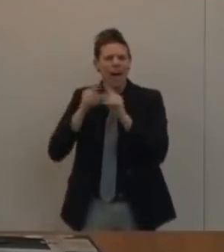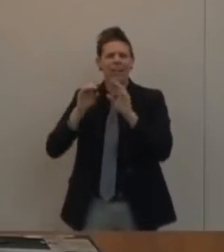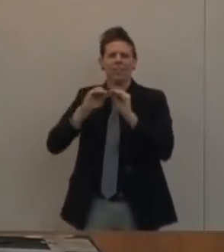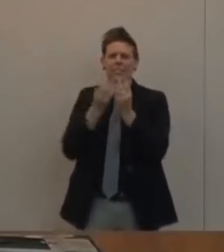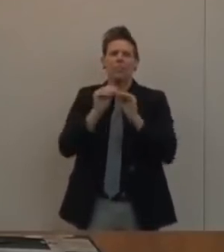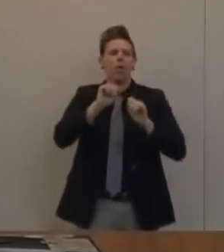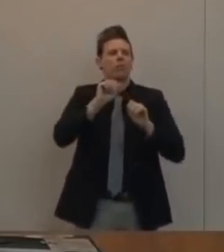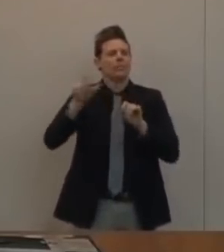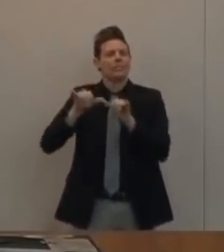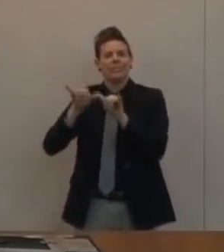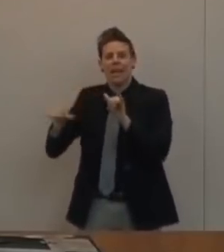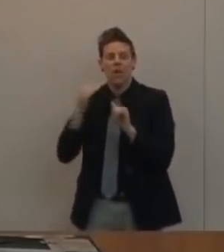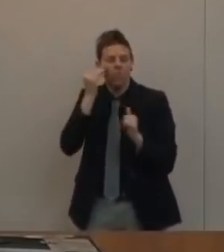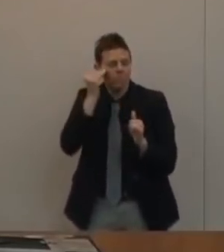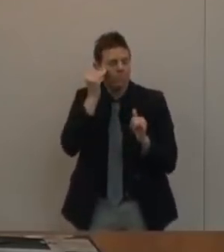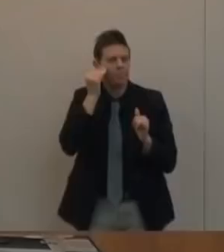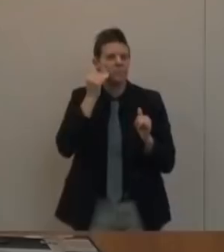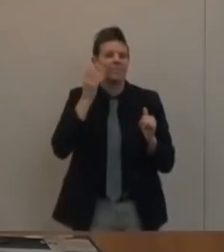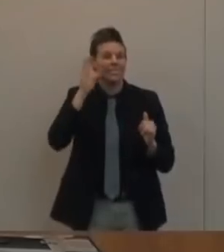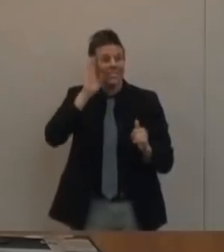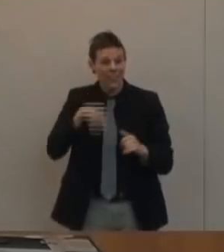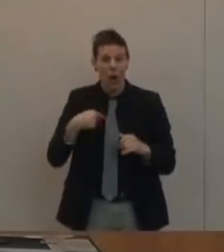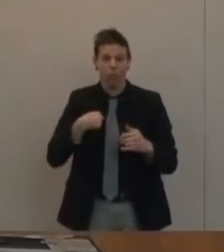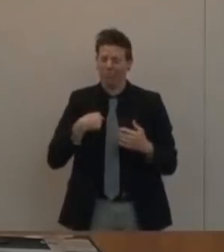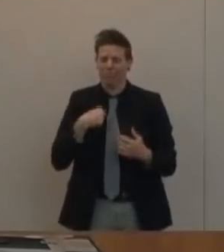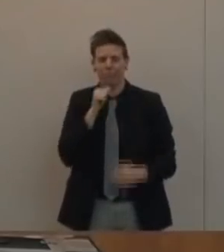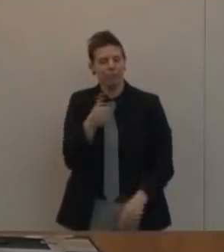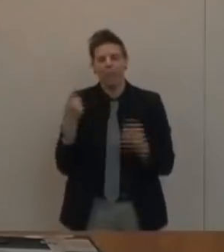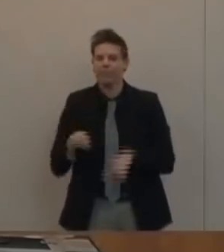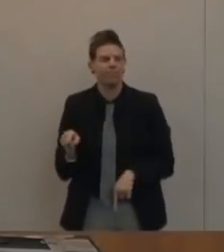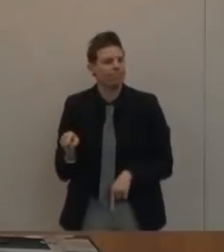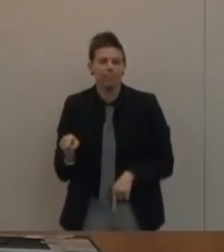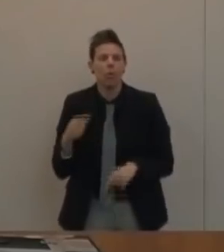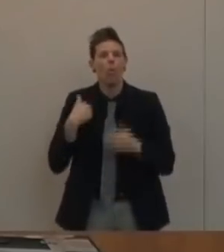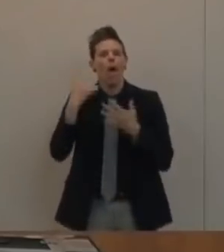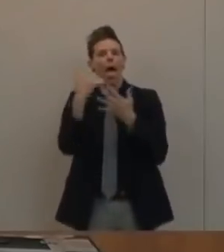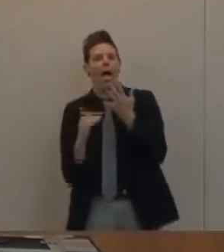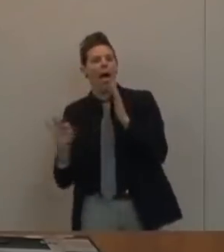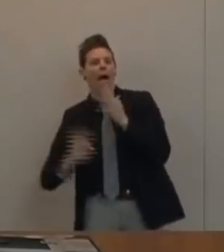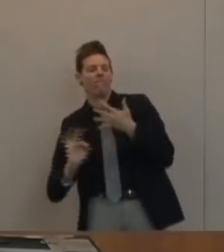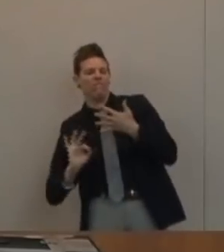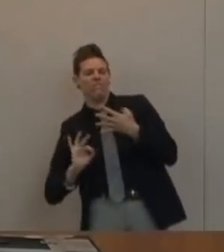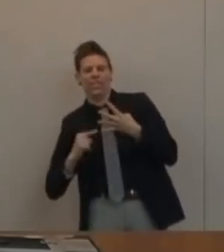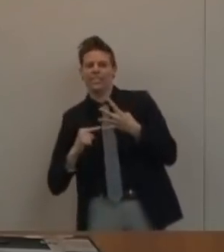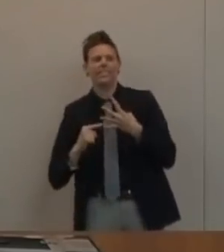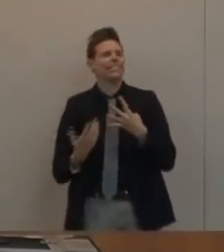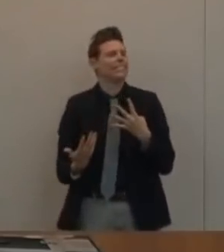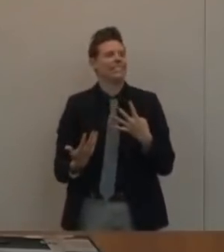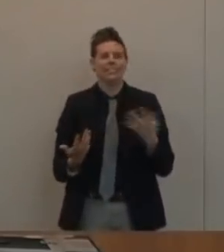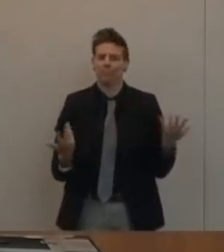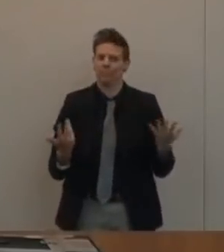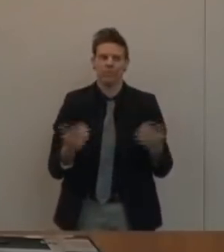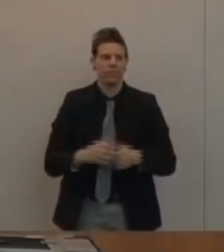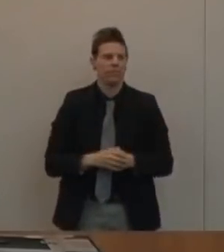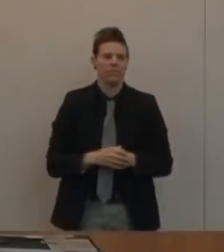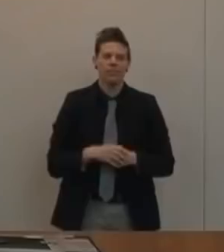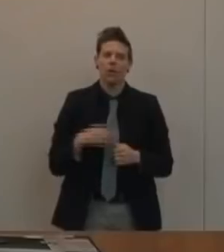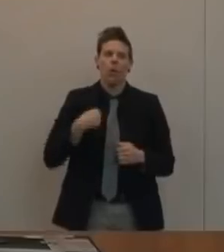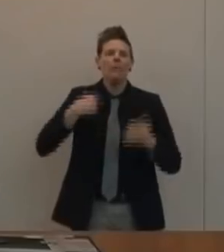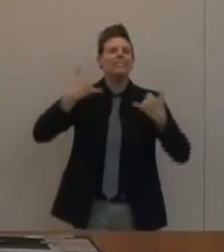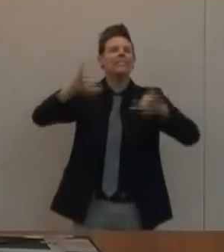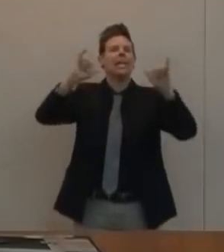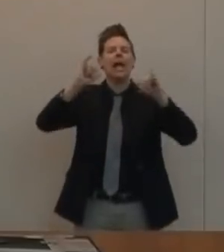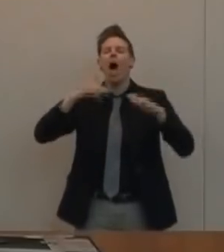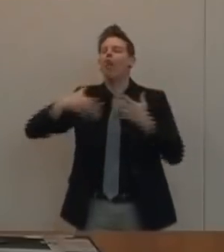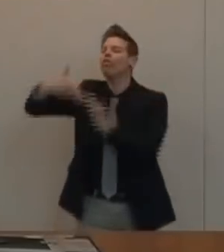happening. The F that you saw is a real indication that we are spending far too much time in